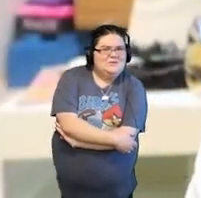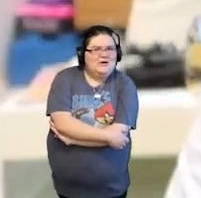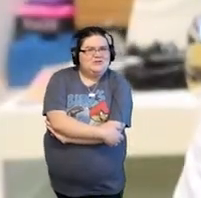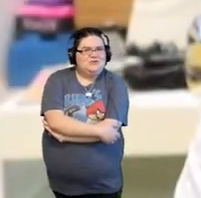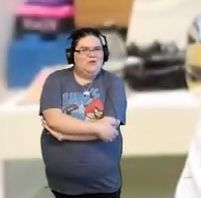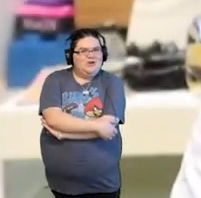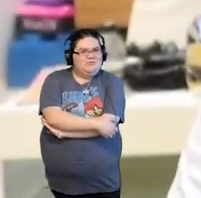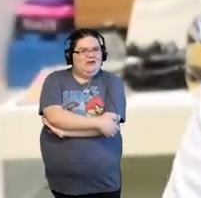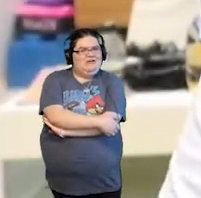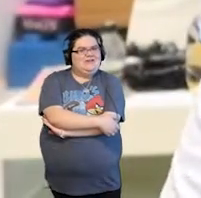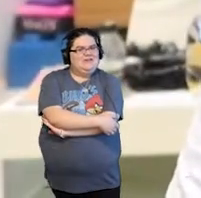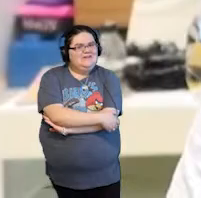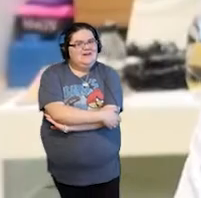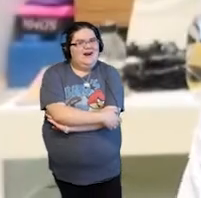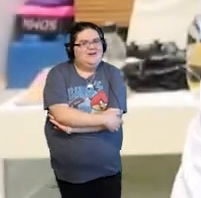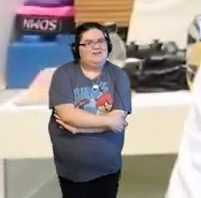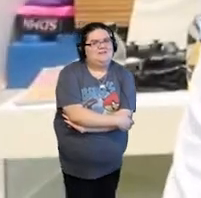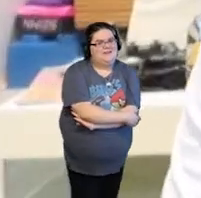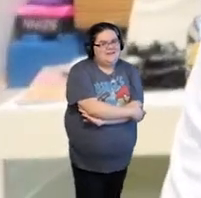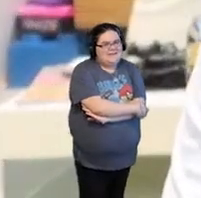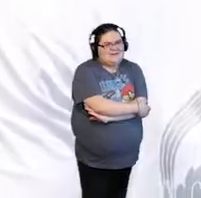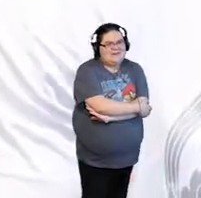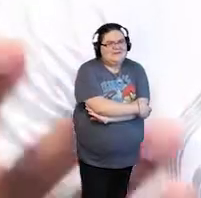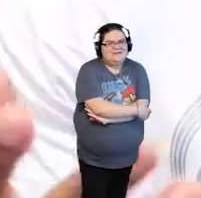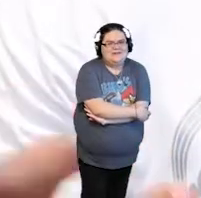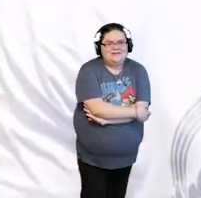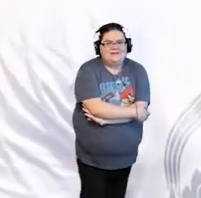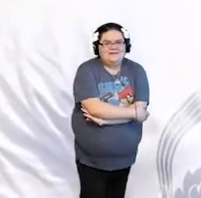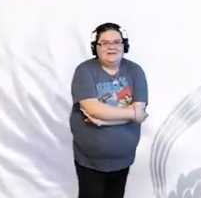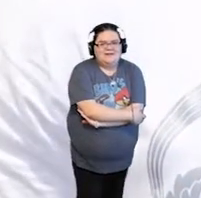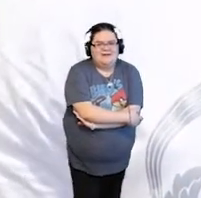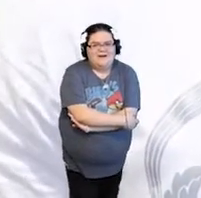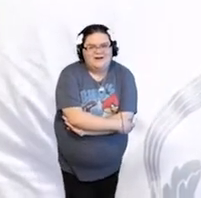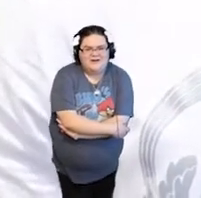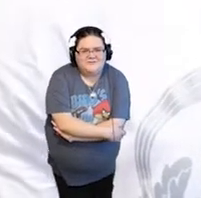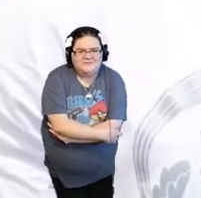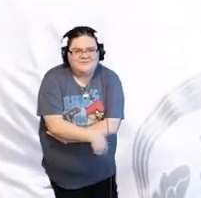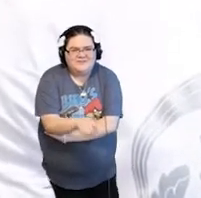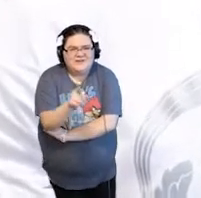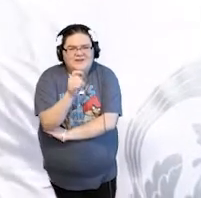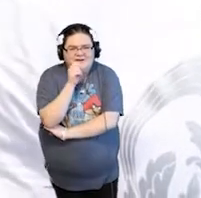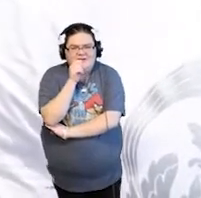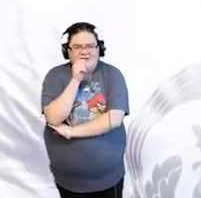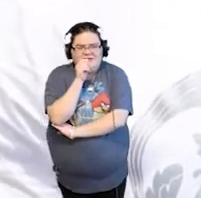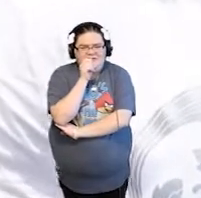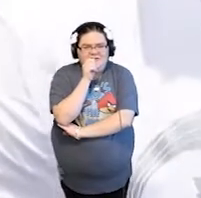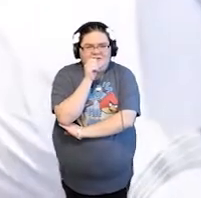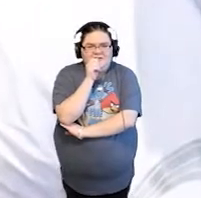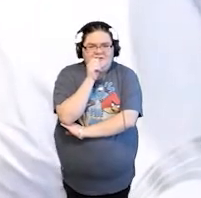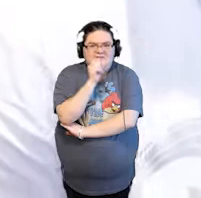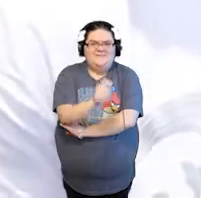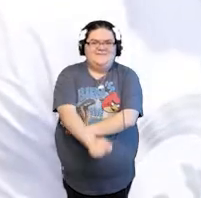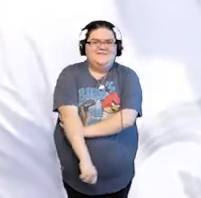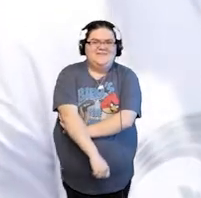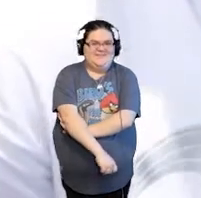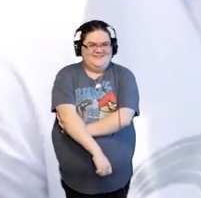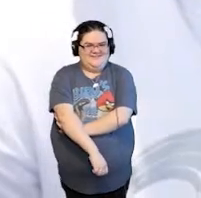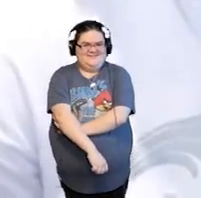Mix. Where's your watermark? Lil Mix are now number one. As you can see here, Lil Mix have been going